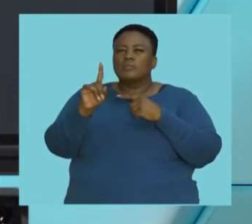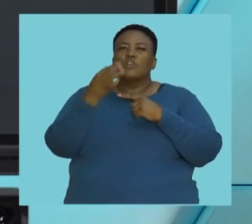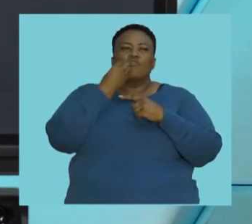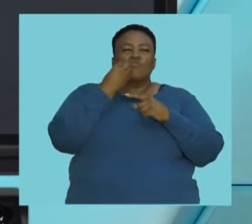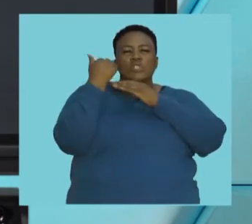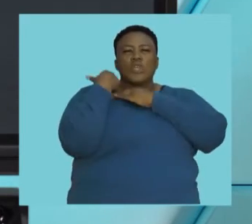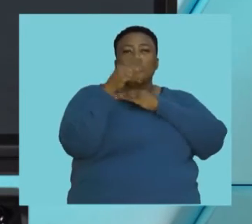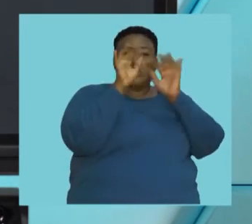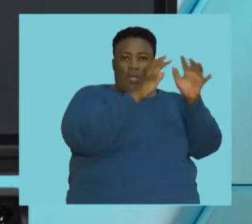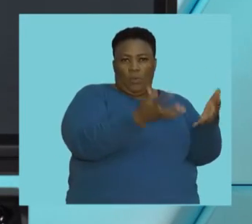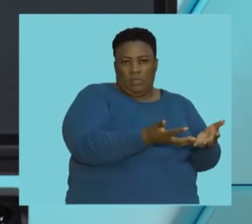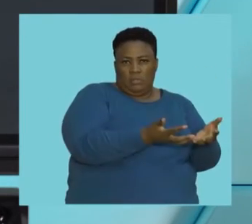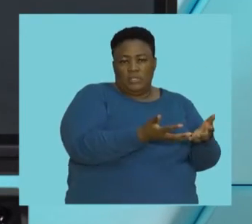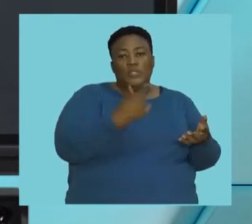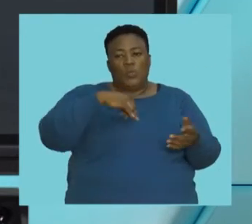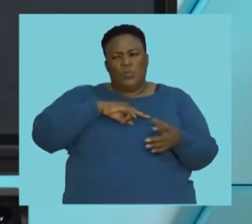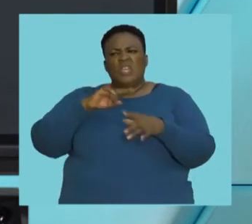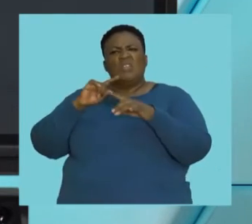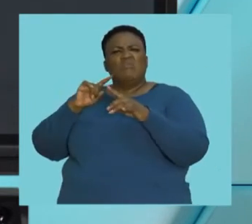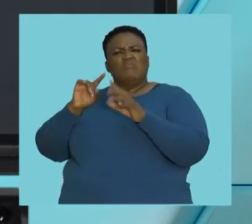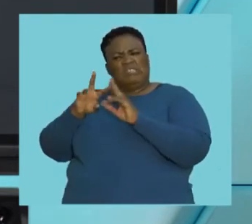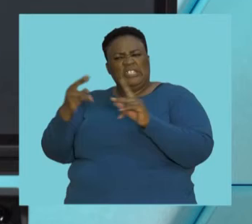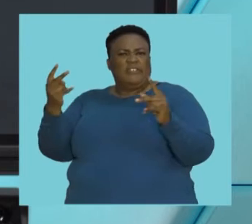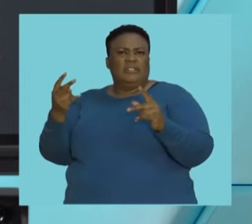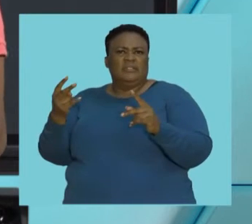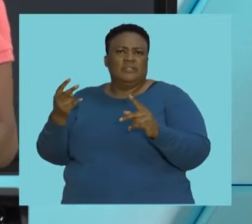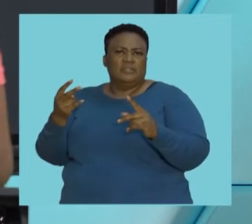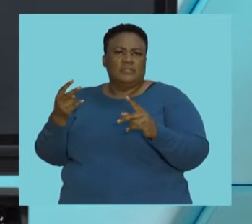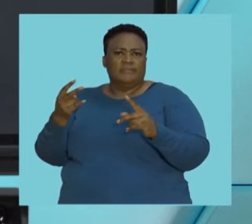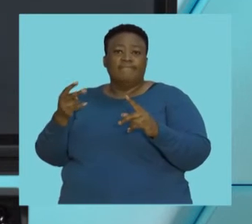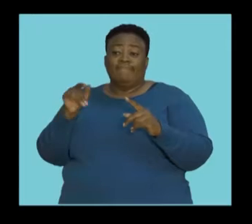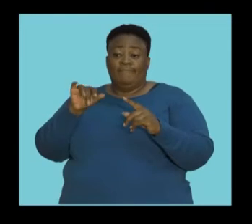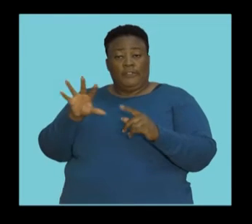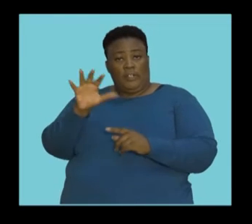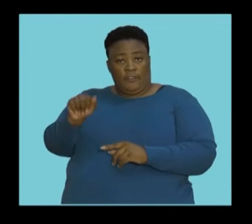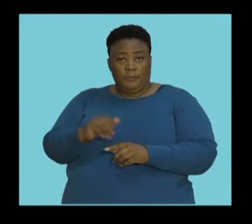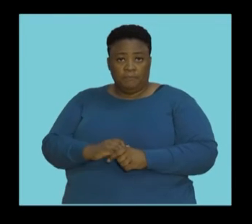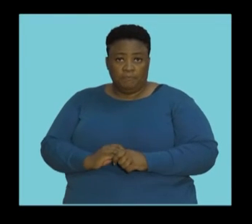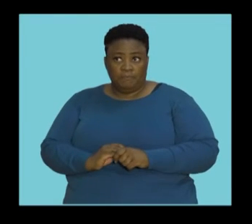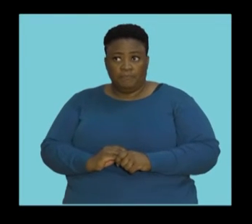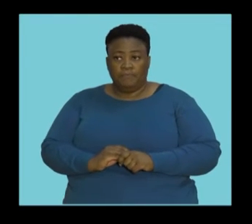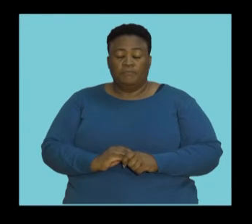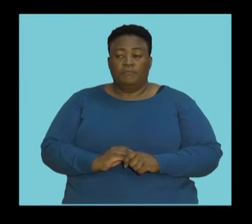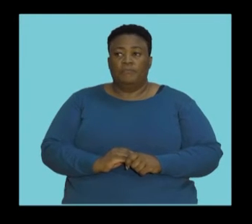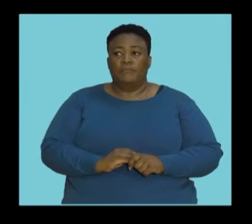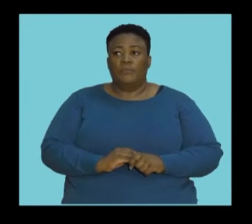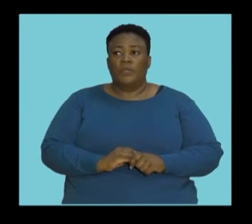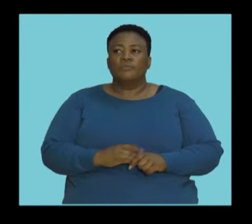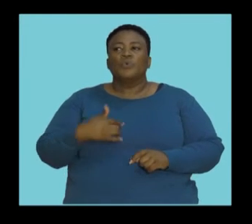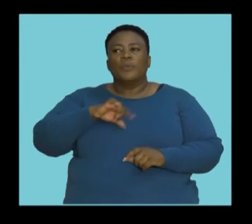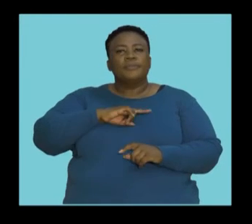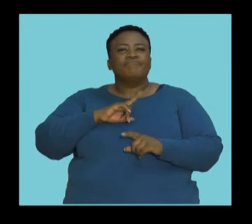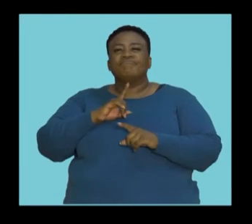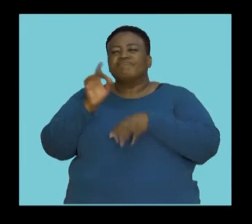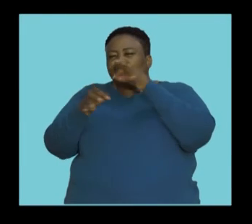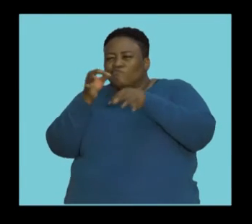So we are quite unique in factors that affect food security in South Africa. So we're going to unpack this